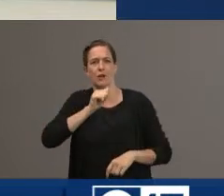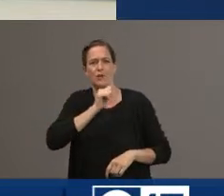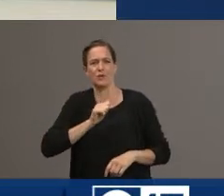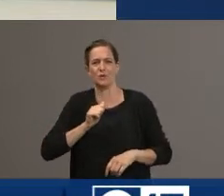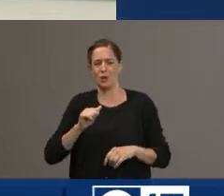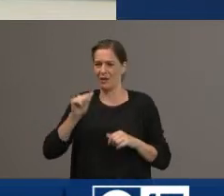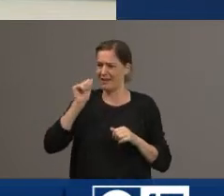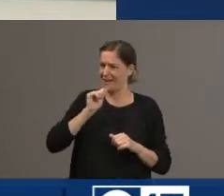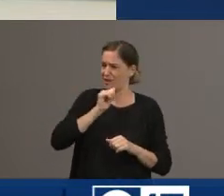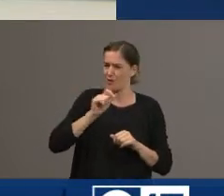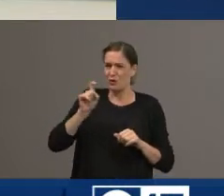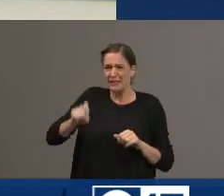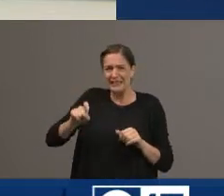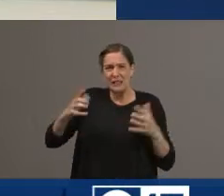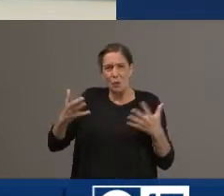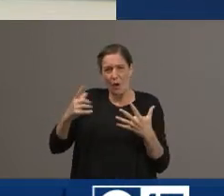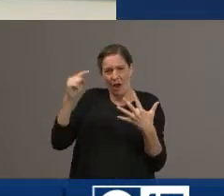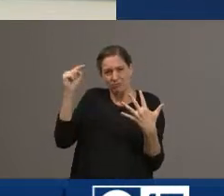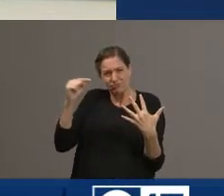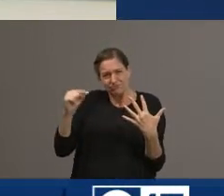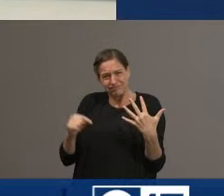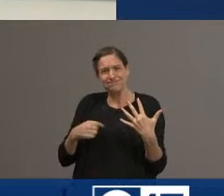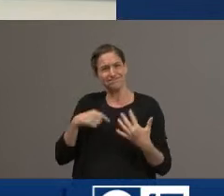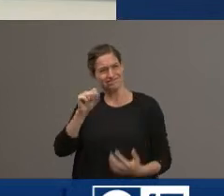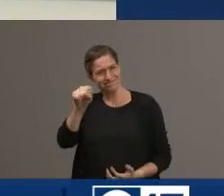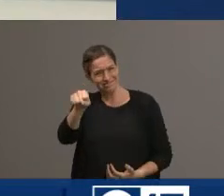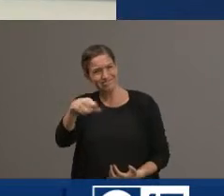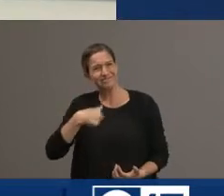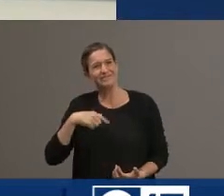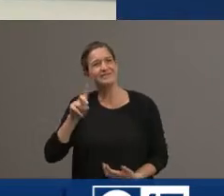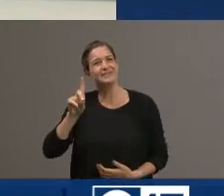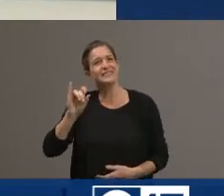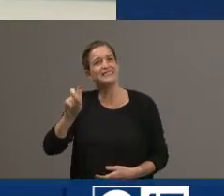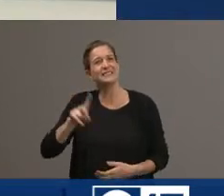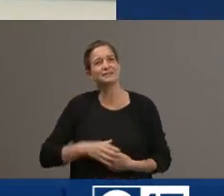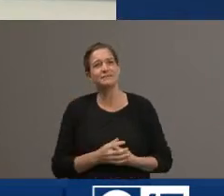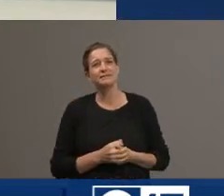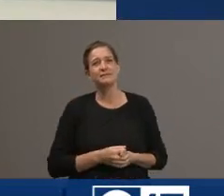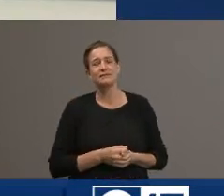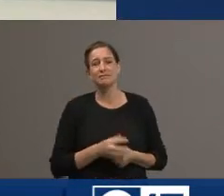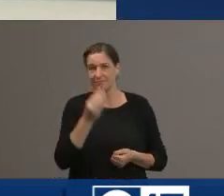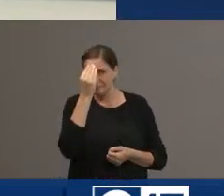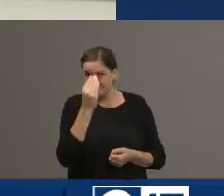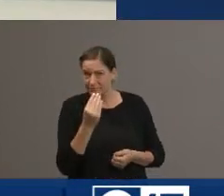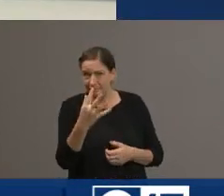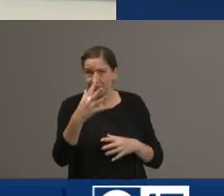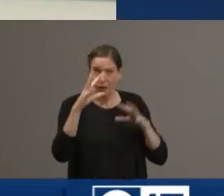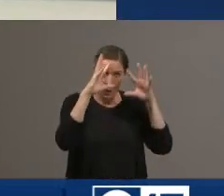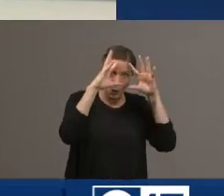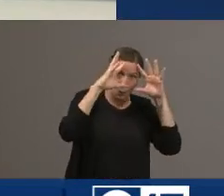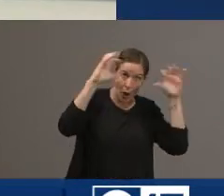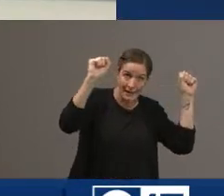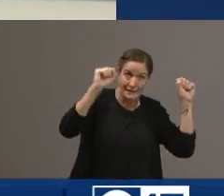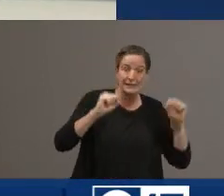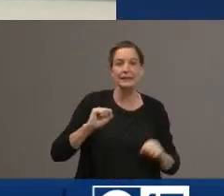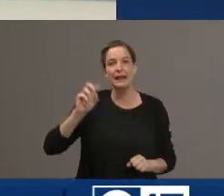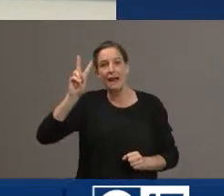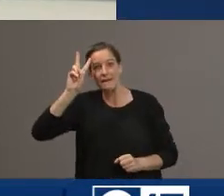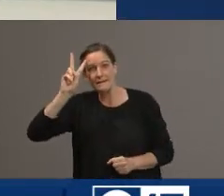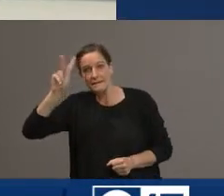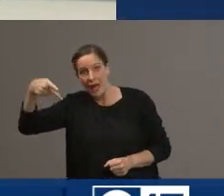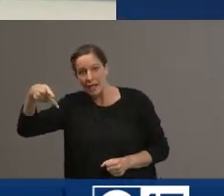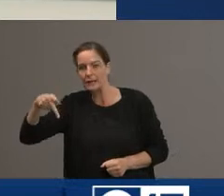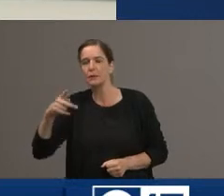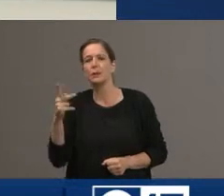specific needs are. And I will say that the president and vice president have both been